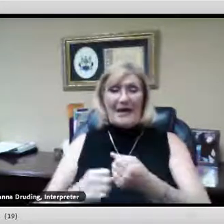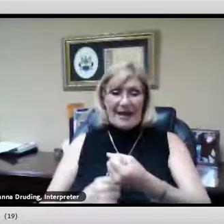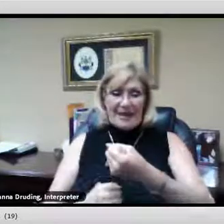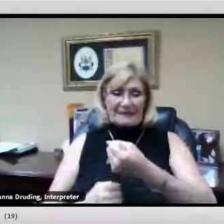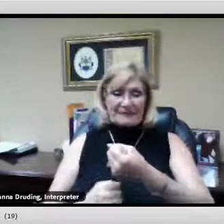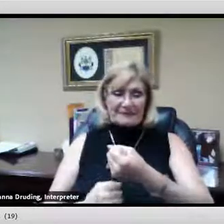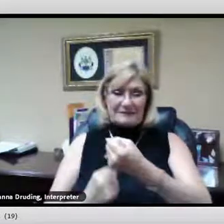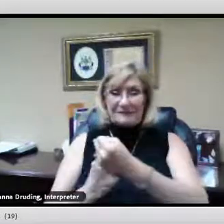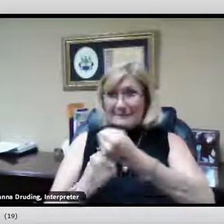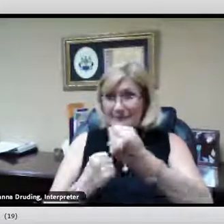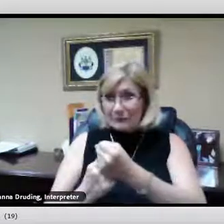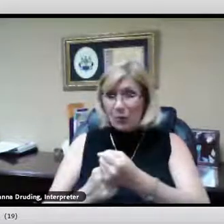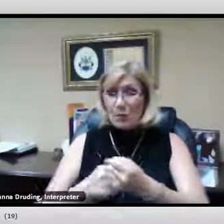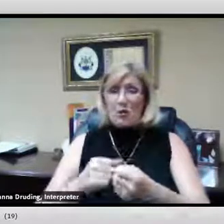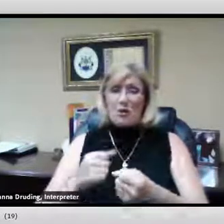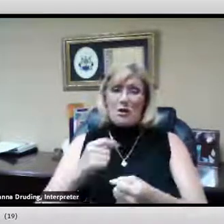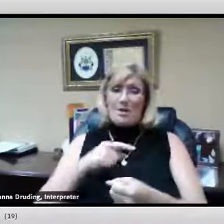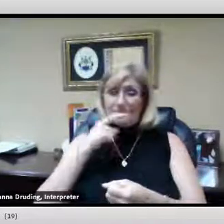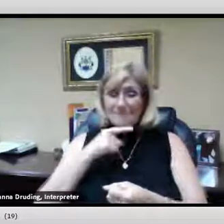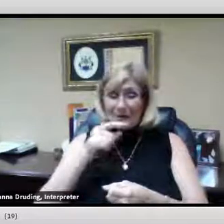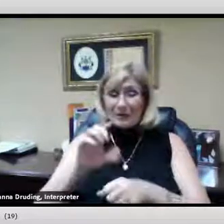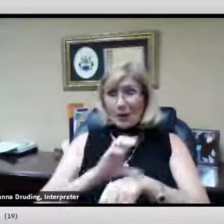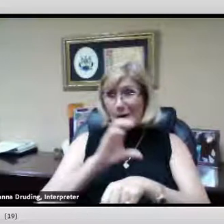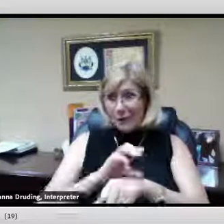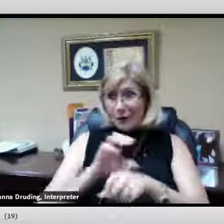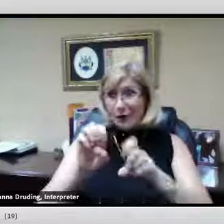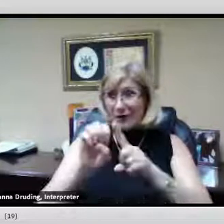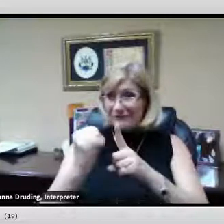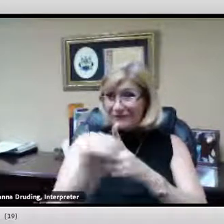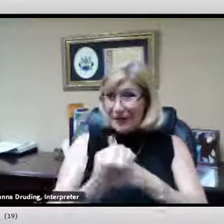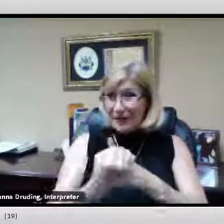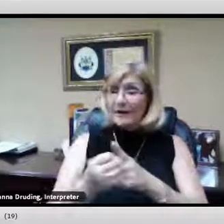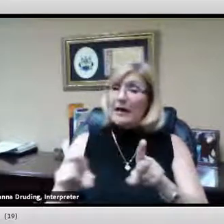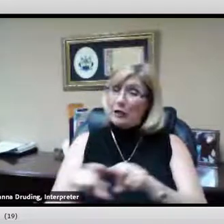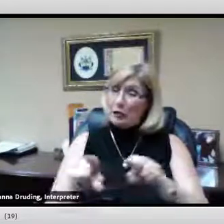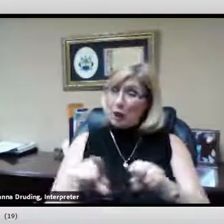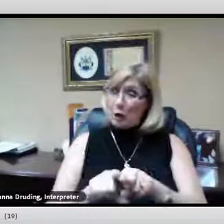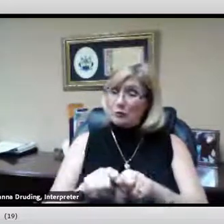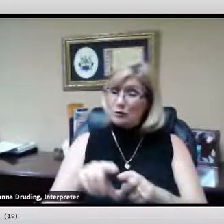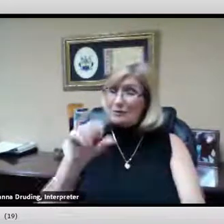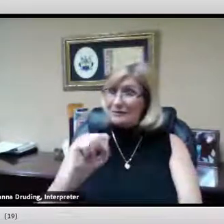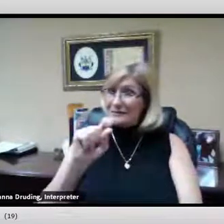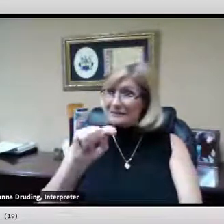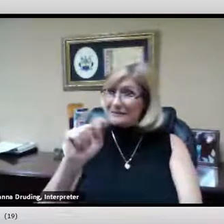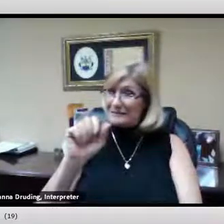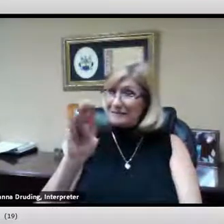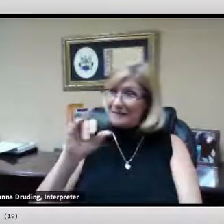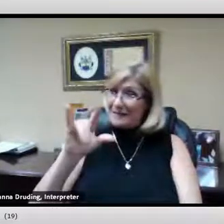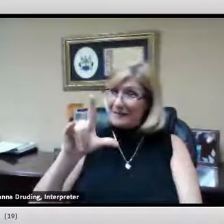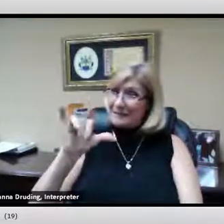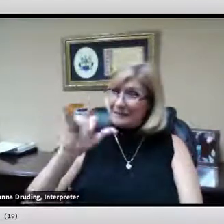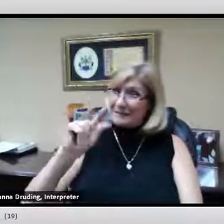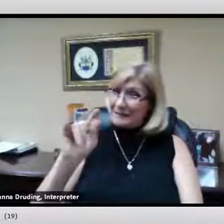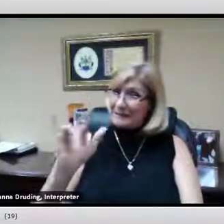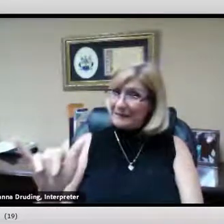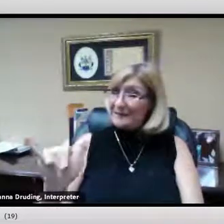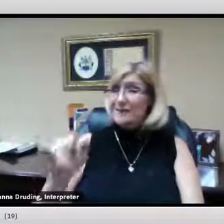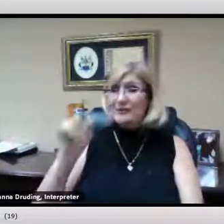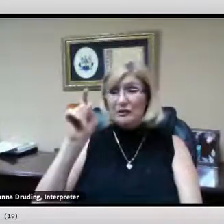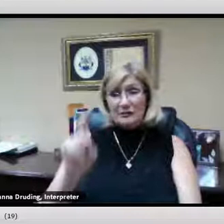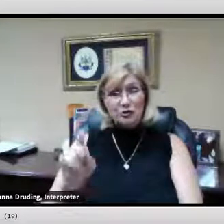computer environment, again, because security is so important. And stability is key to meeting users' needs. If your